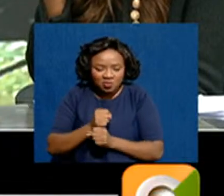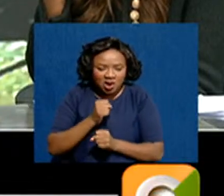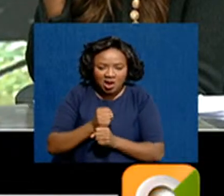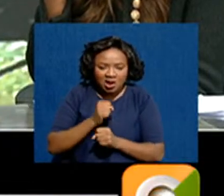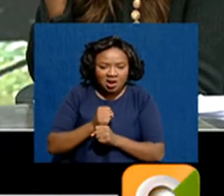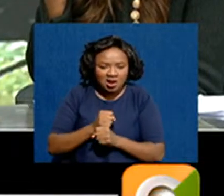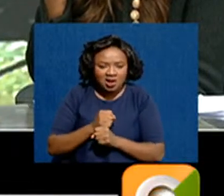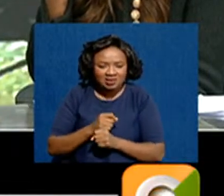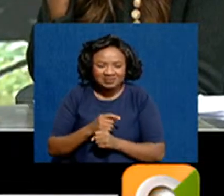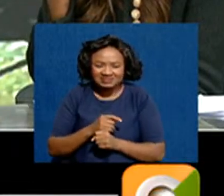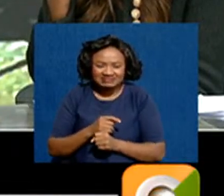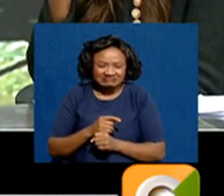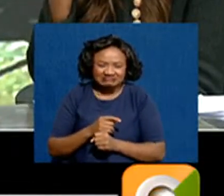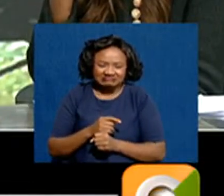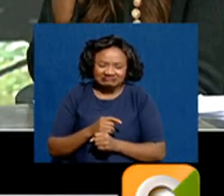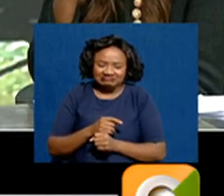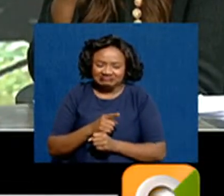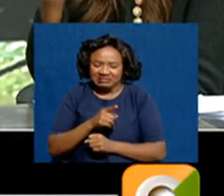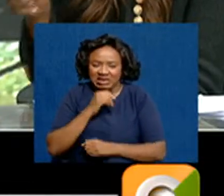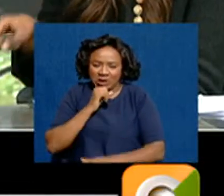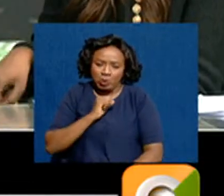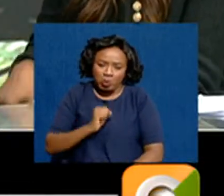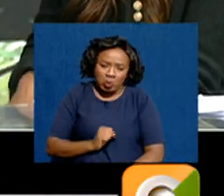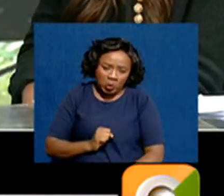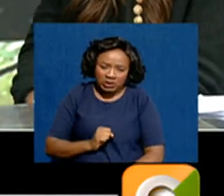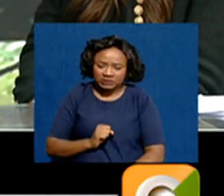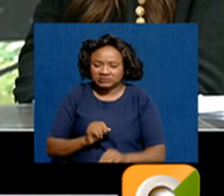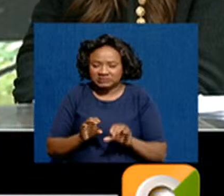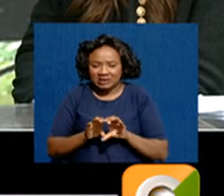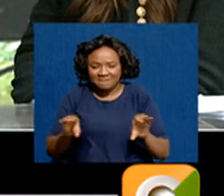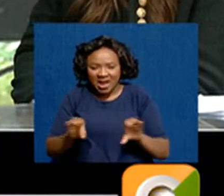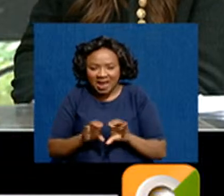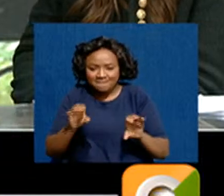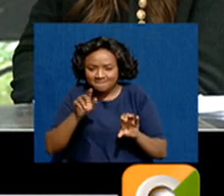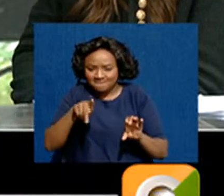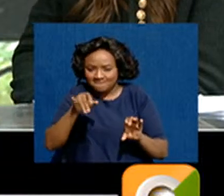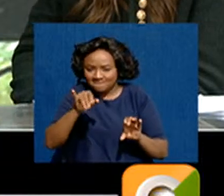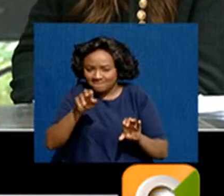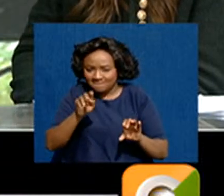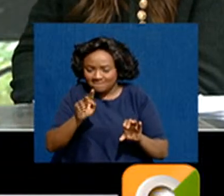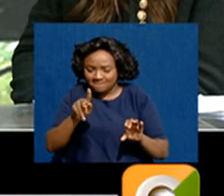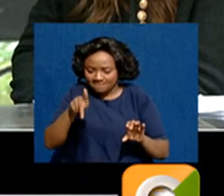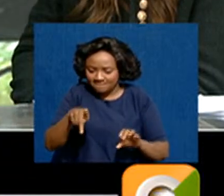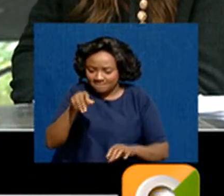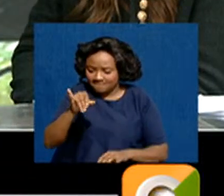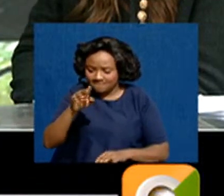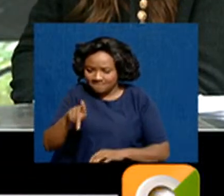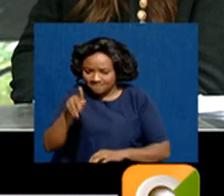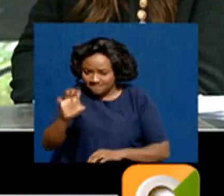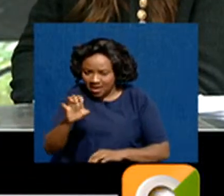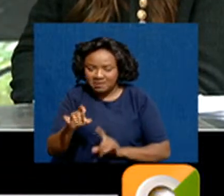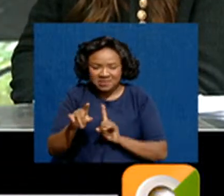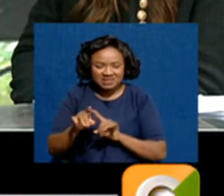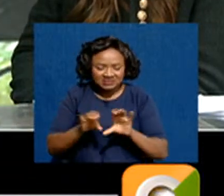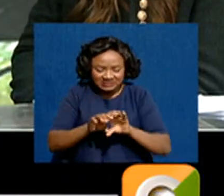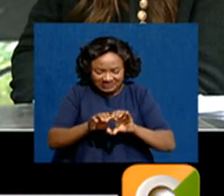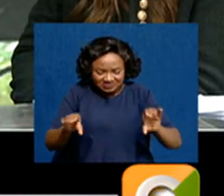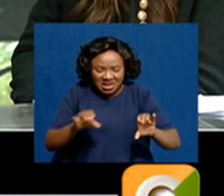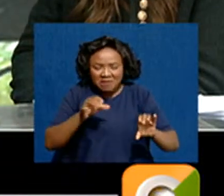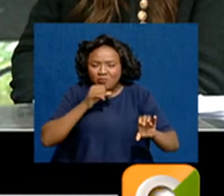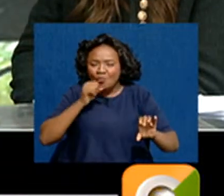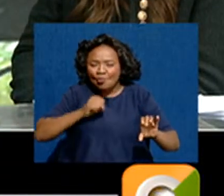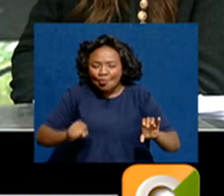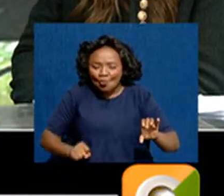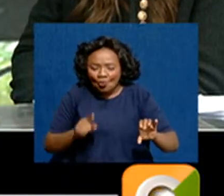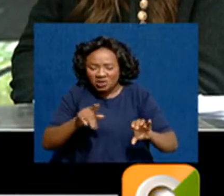is, because it's old, it gets affected, the pipes and so forth. So one pipe got affected, and that's why it leaked. And we cannot